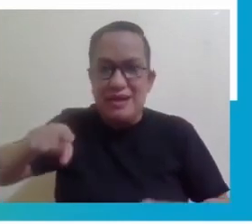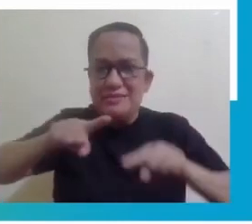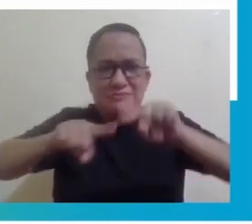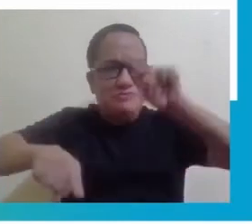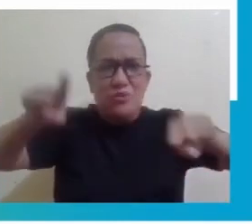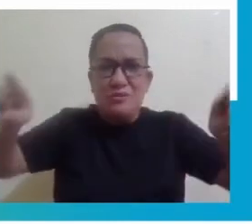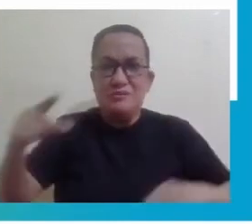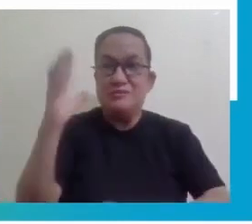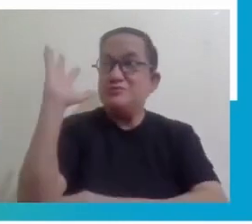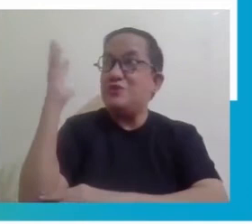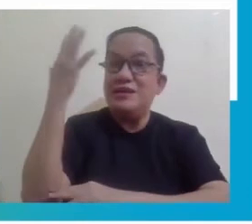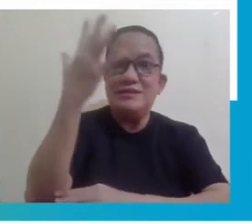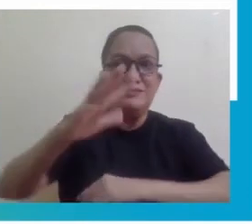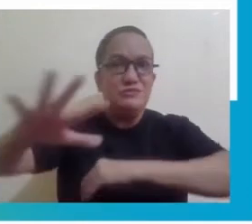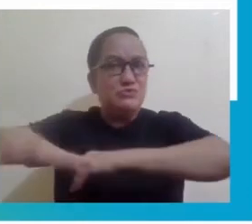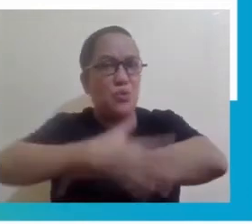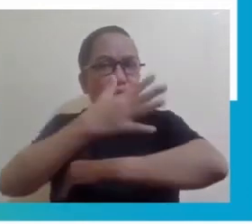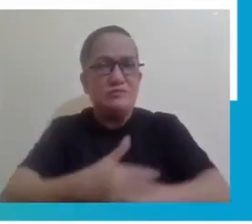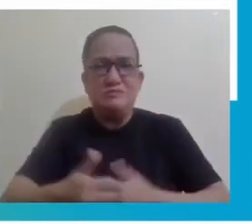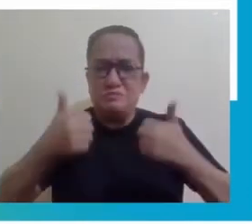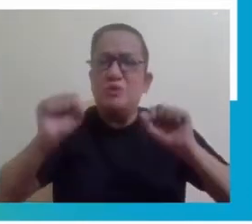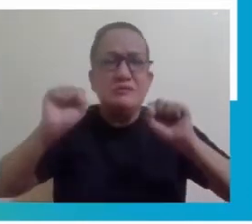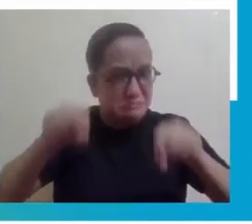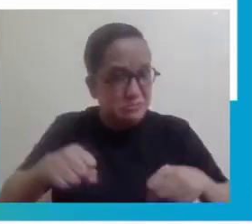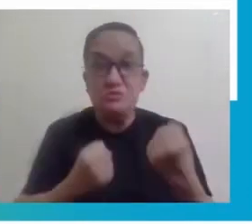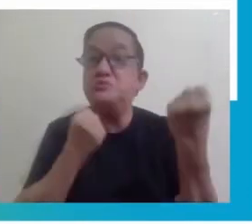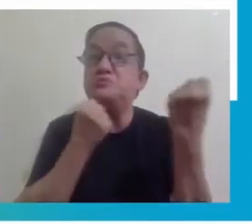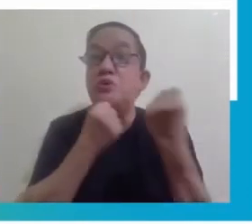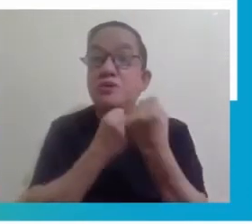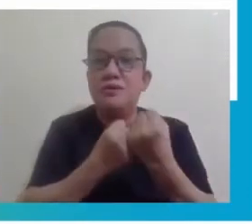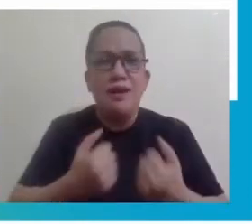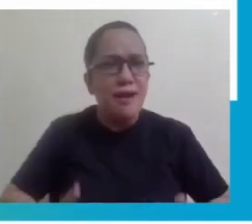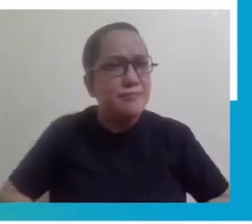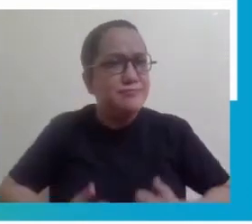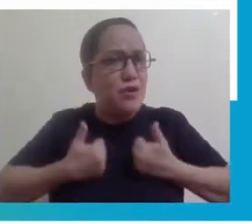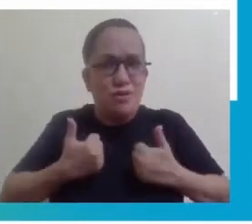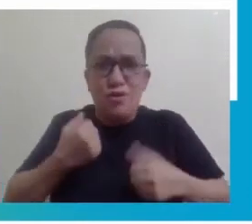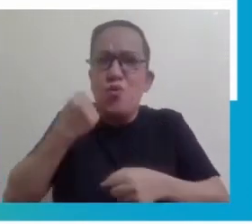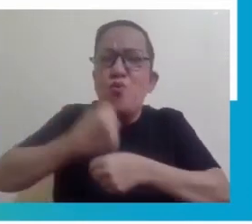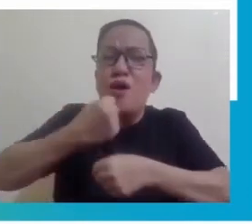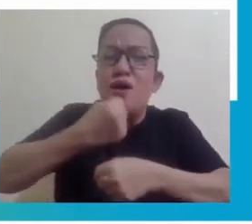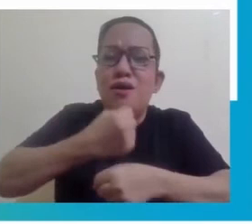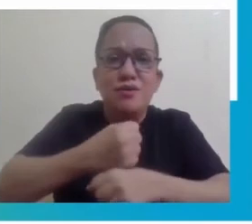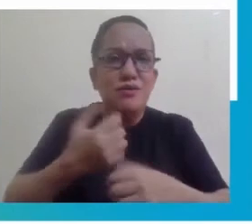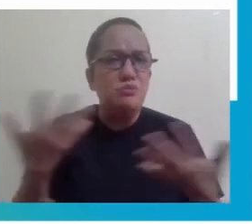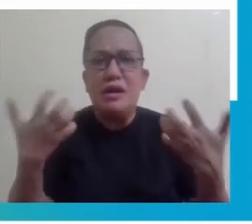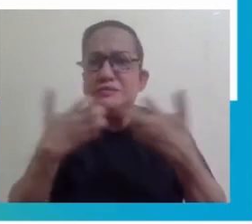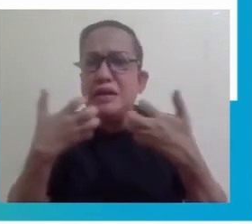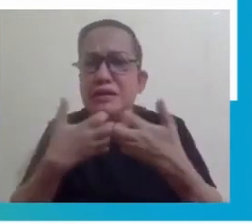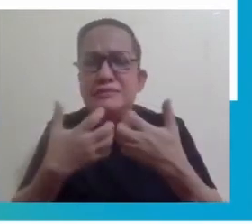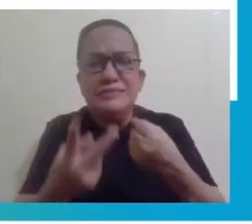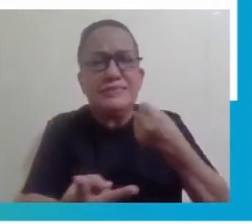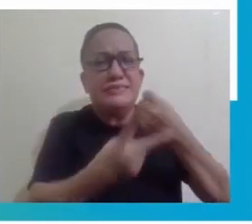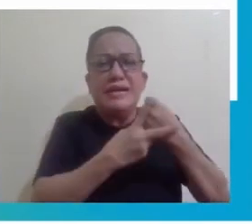services that sustain livelihoods, support food production, provide water and energy security, and provides resilience to climate